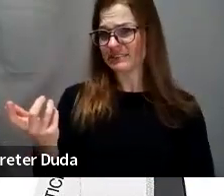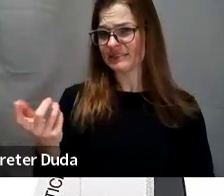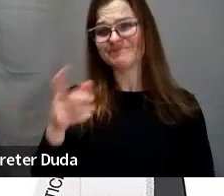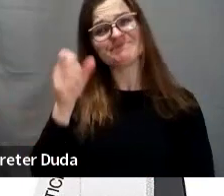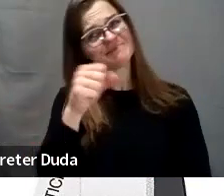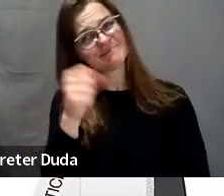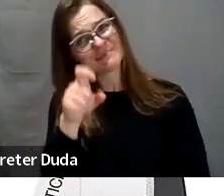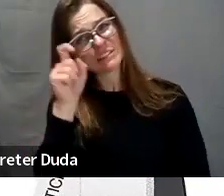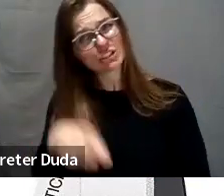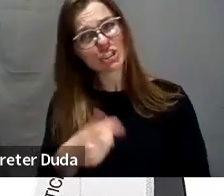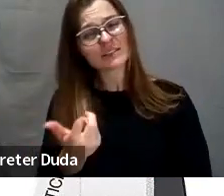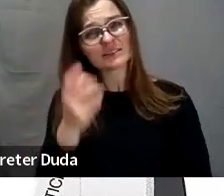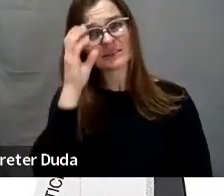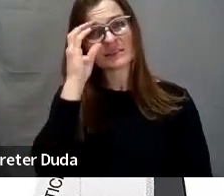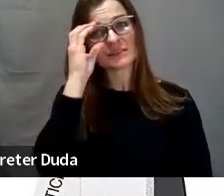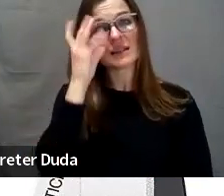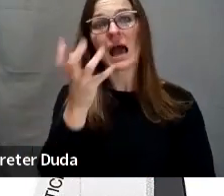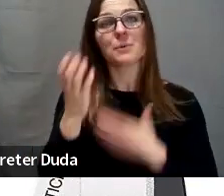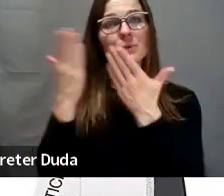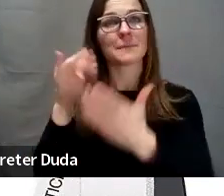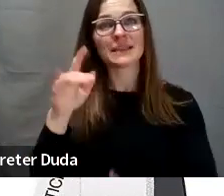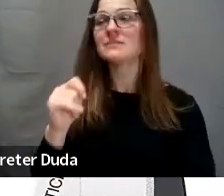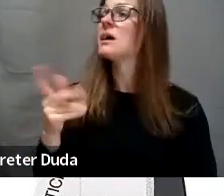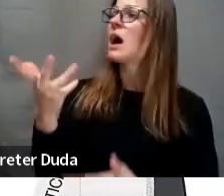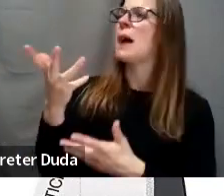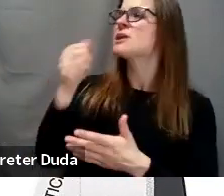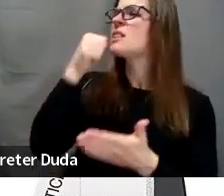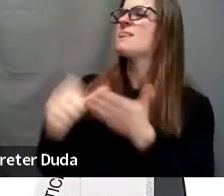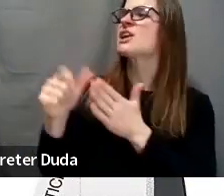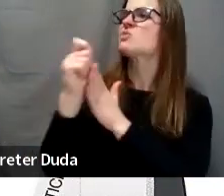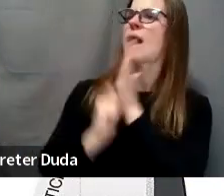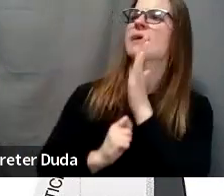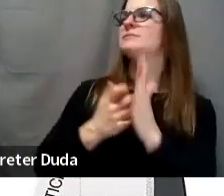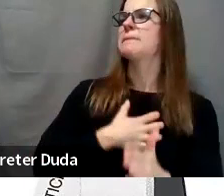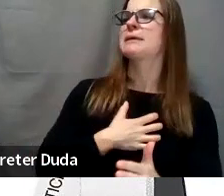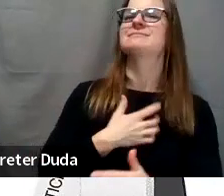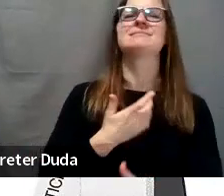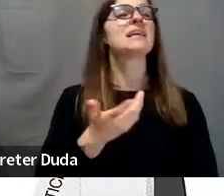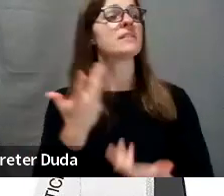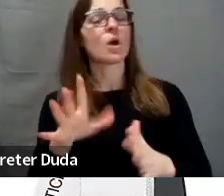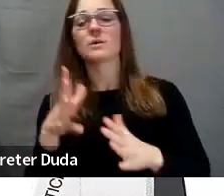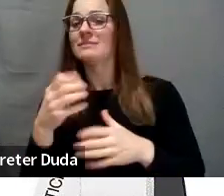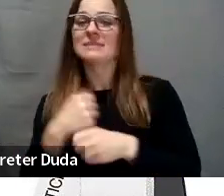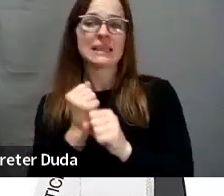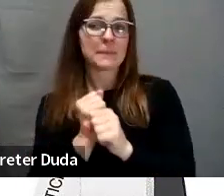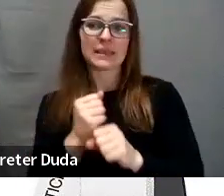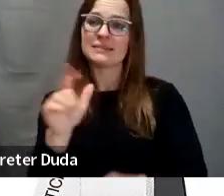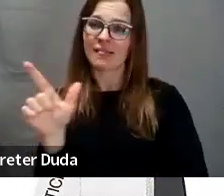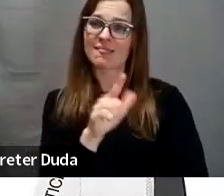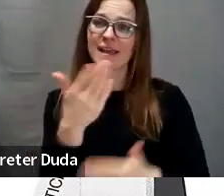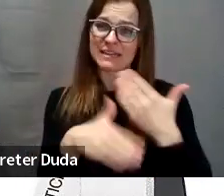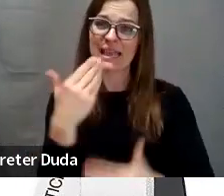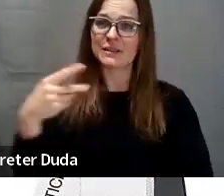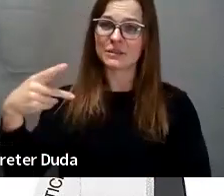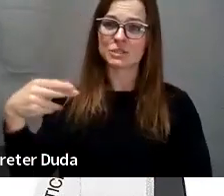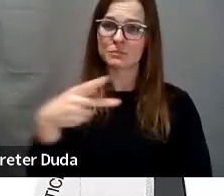should. Yeah, I want to I'm gonna recommend write it a to them. letter. They do make pruning shears out there that are made for left-handed